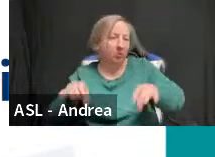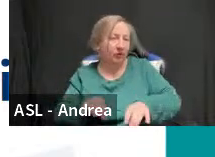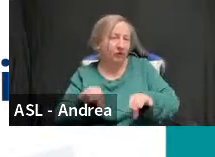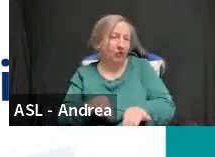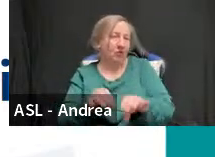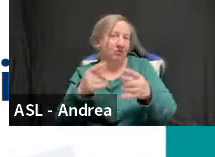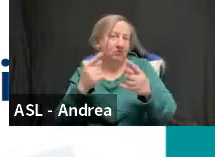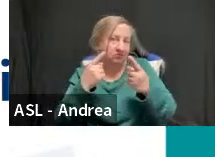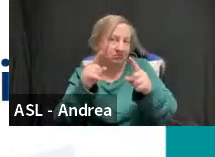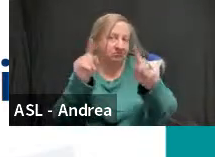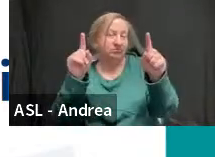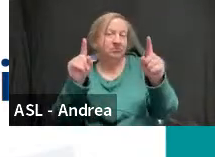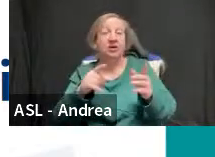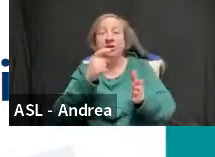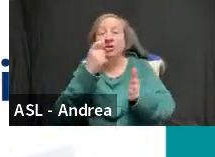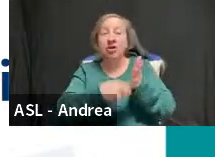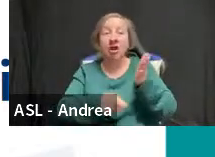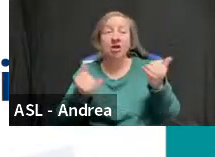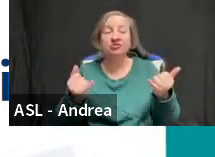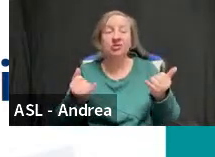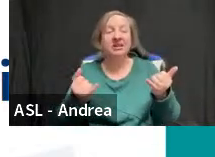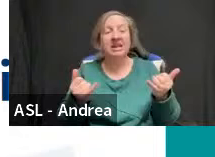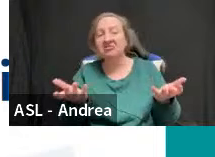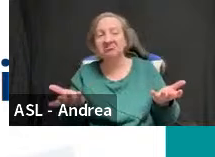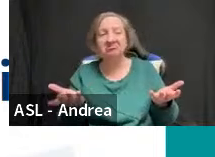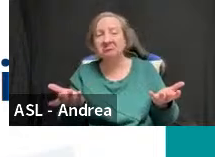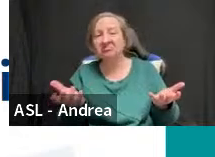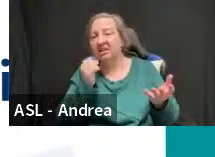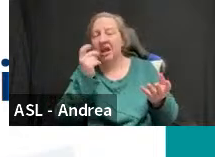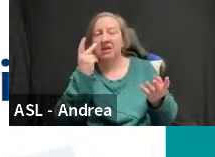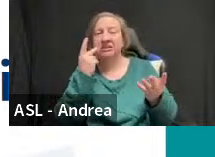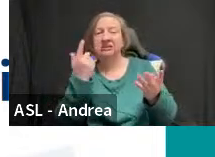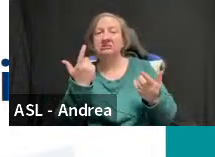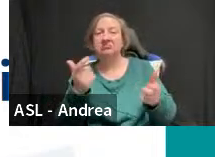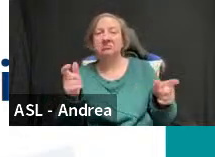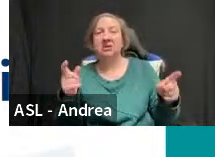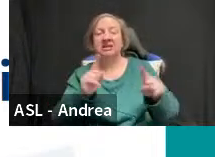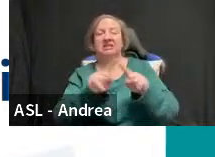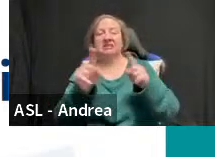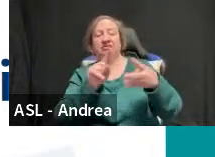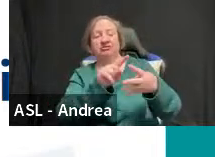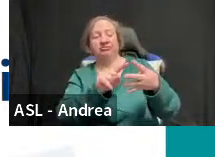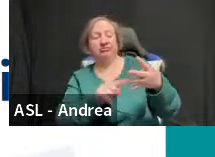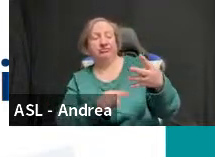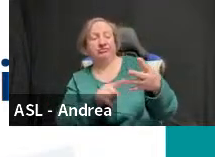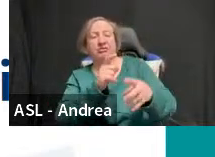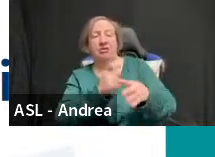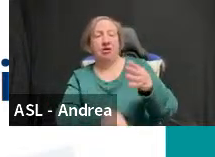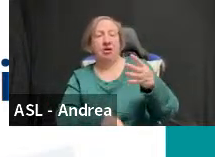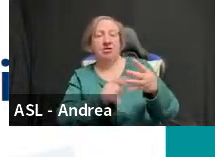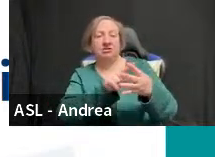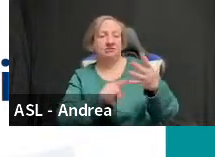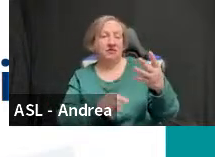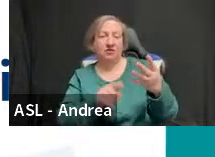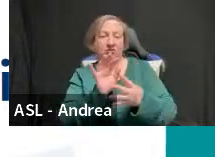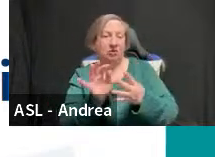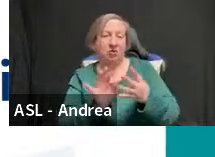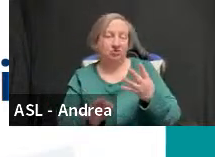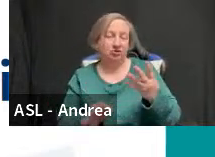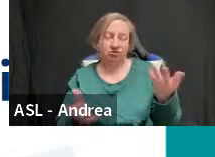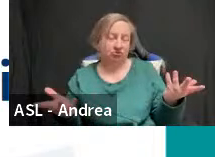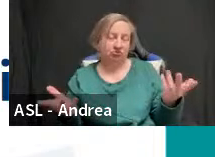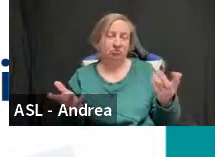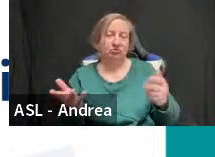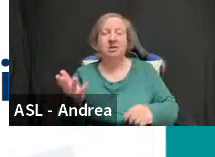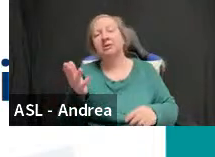Cost at this point really isn't, we're not seeing a big difference in cost between the options at this macro scale. So